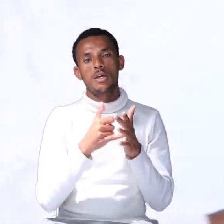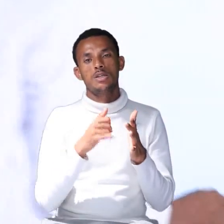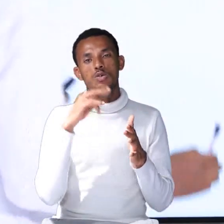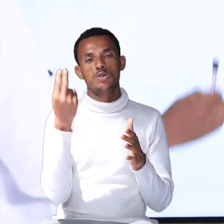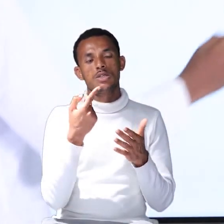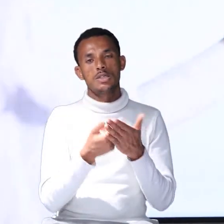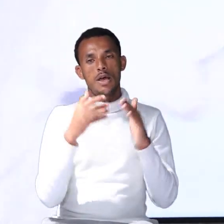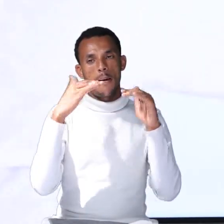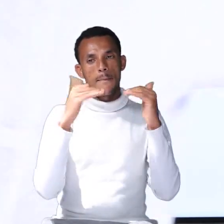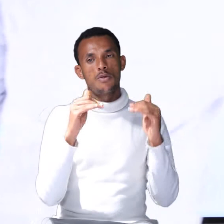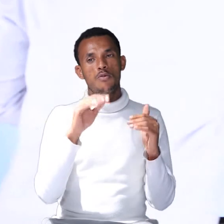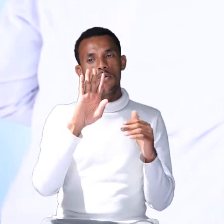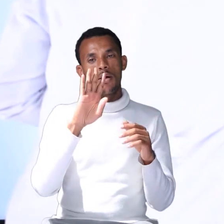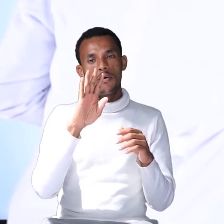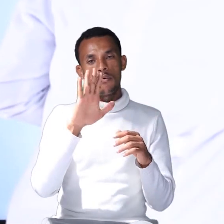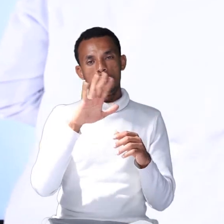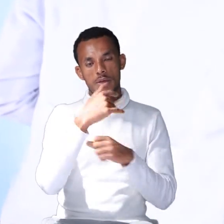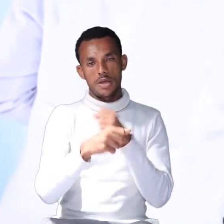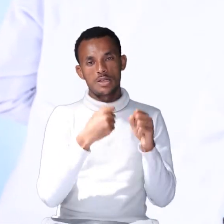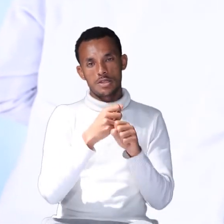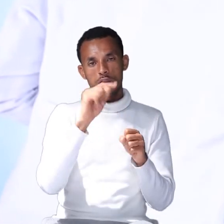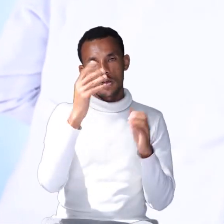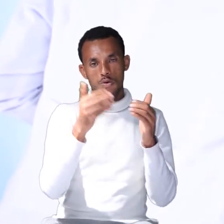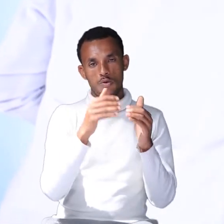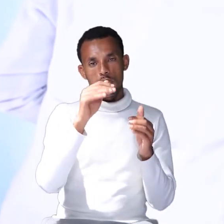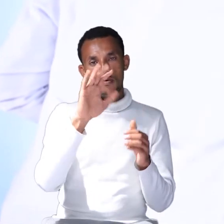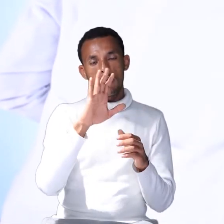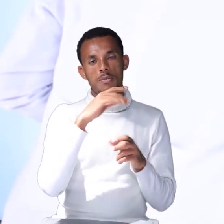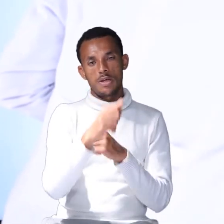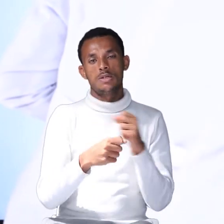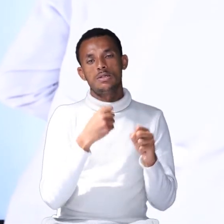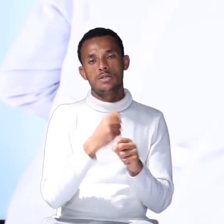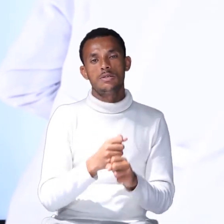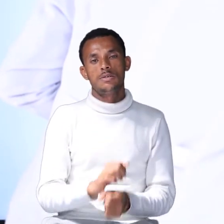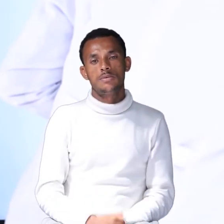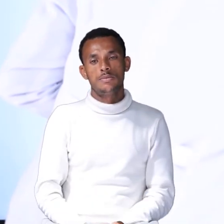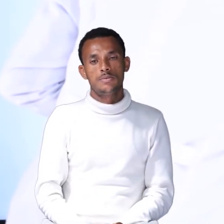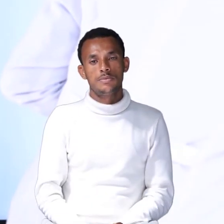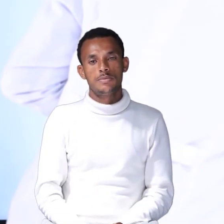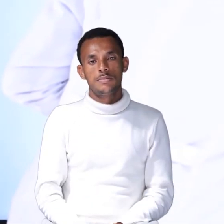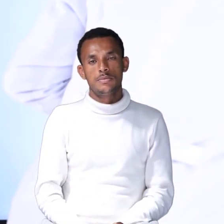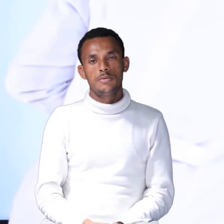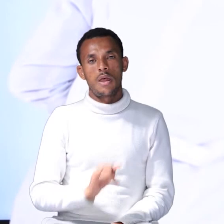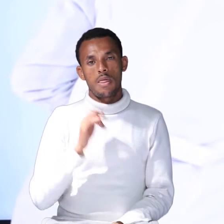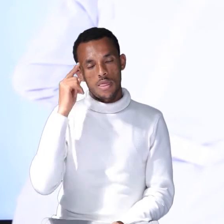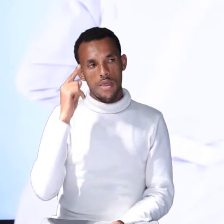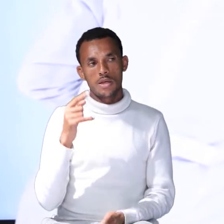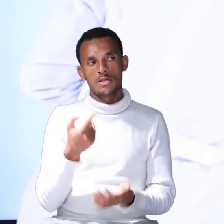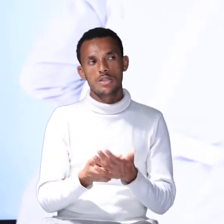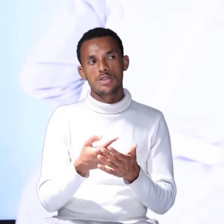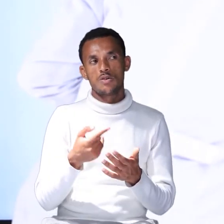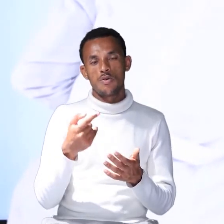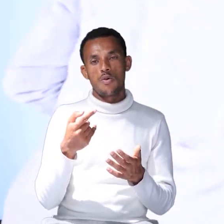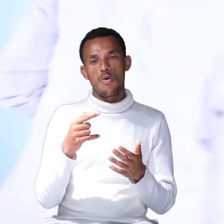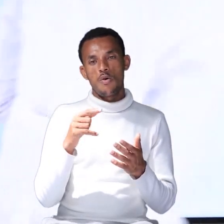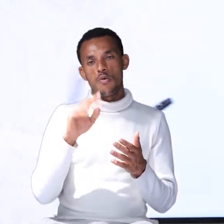For how long you are going to use that amount? For 5 years. T will be the quality of 5. So 5 years. I